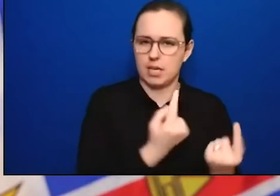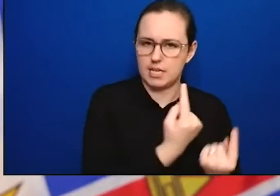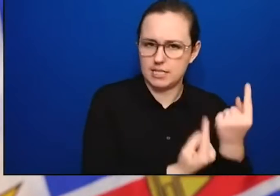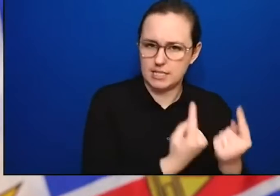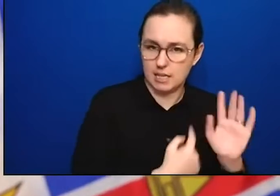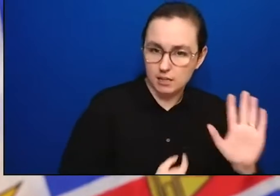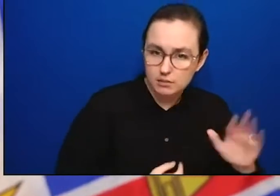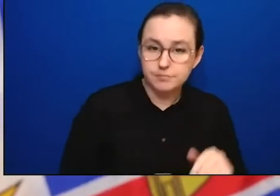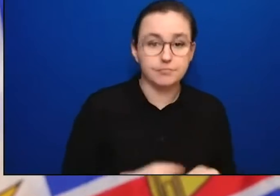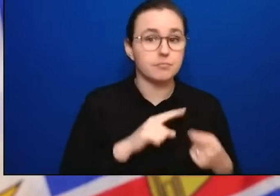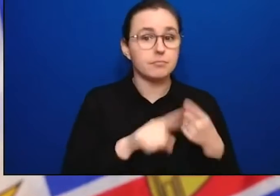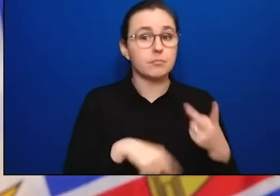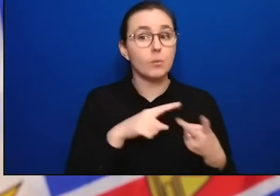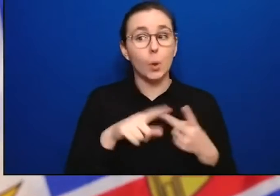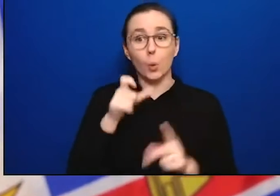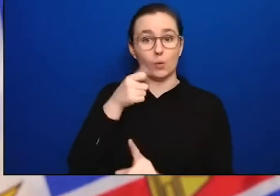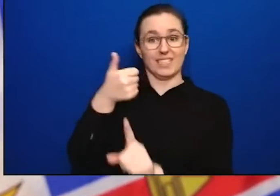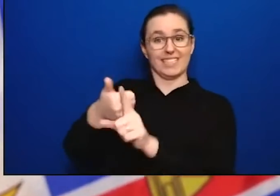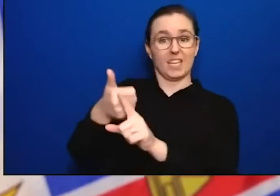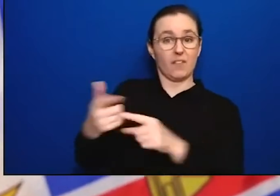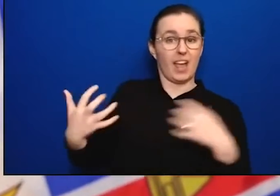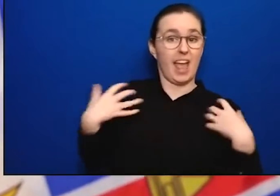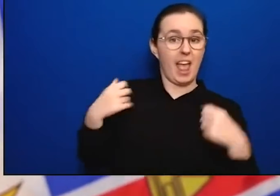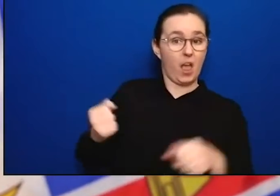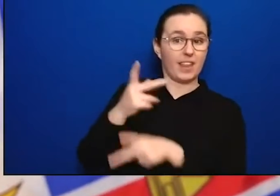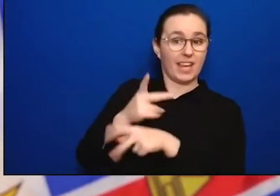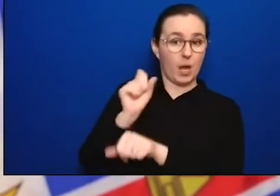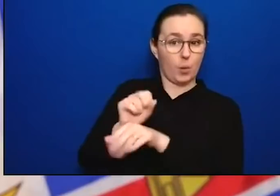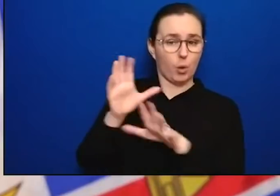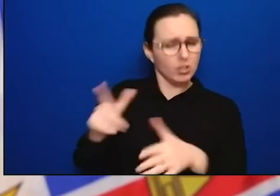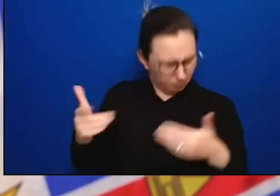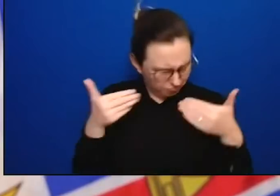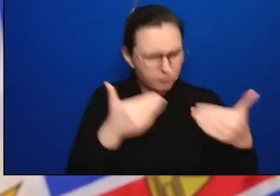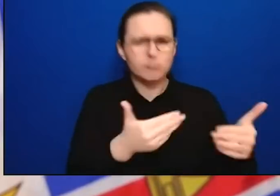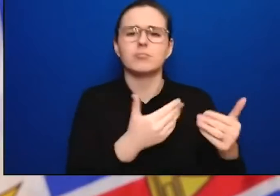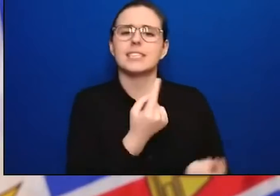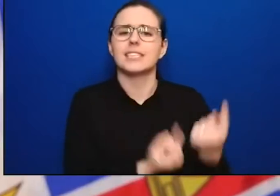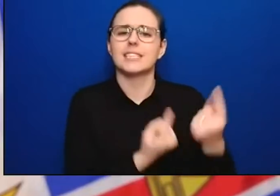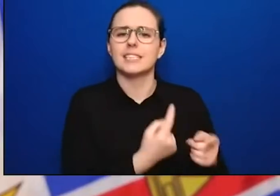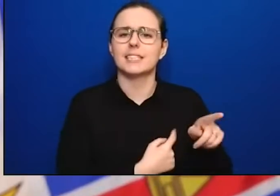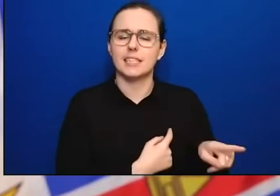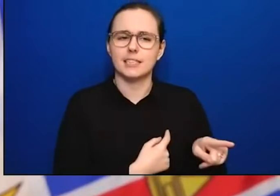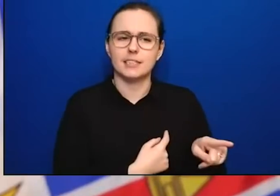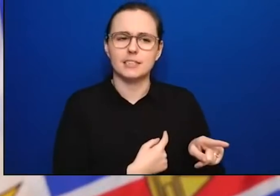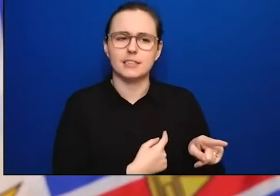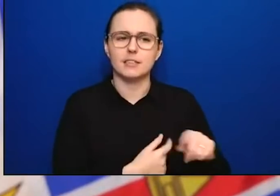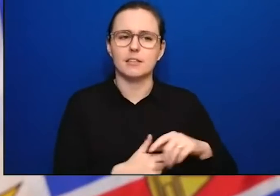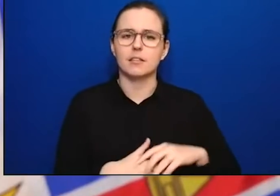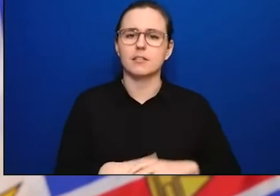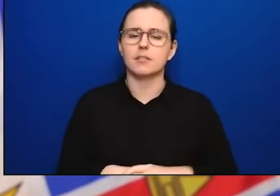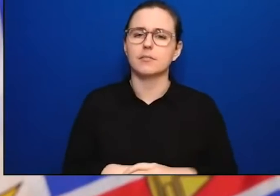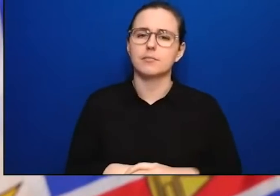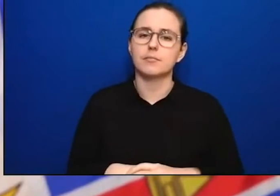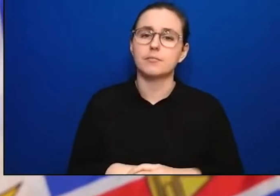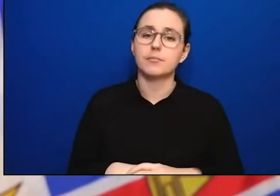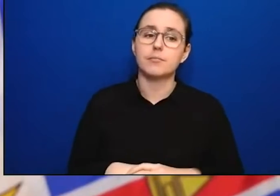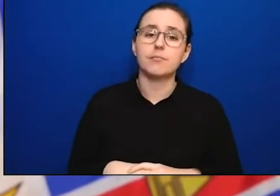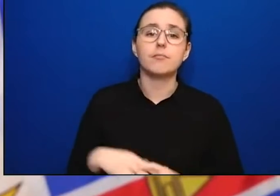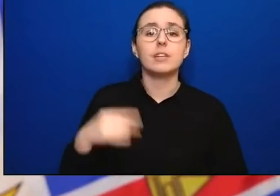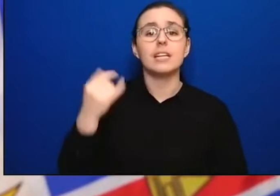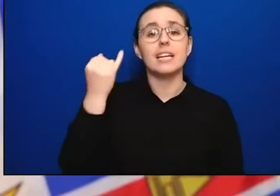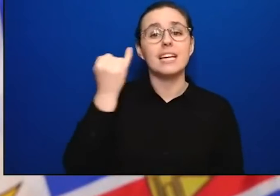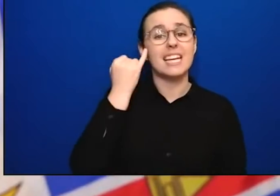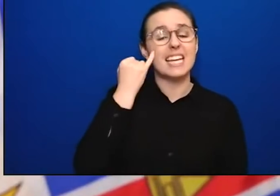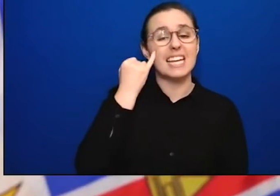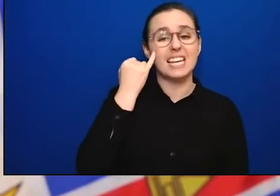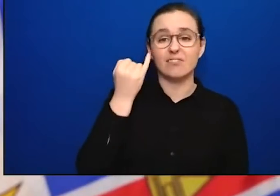the self-isolation requirements. If you're unvaccinated, that means 10 days for adults. If you're vaccinated,